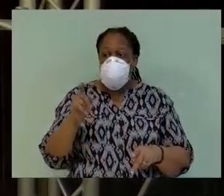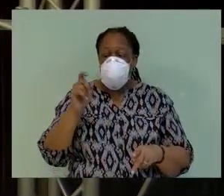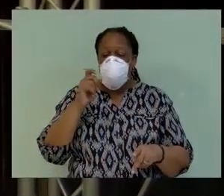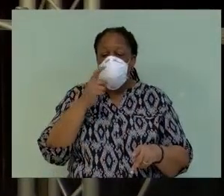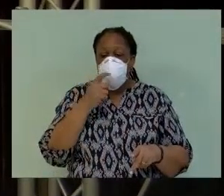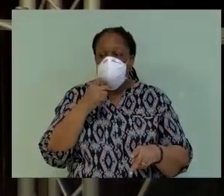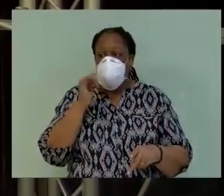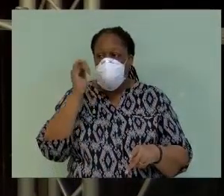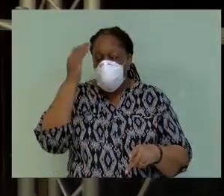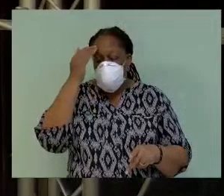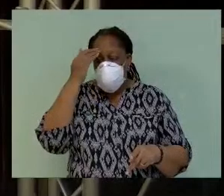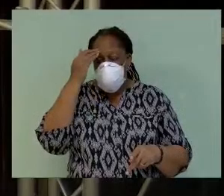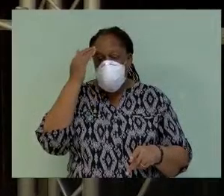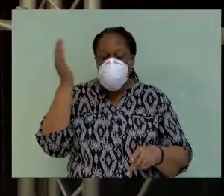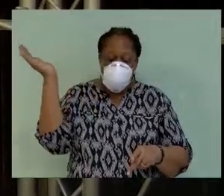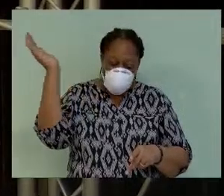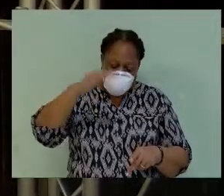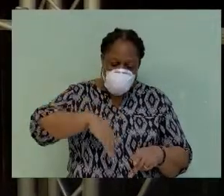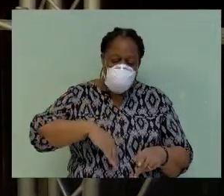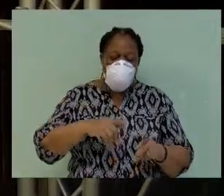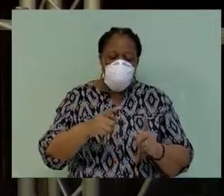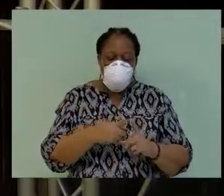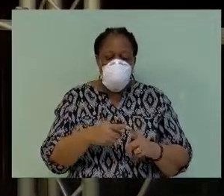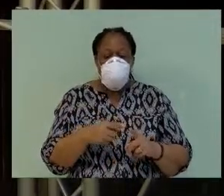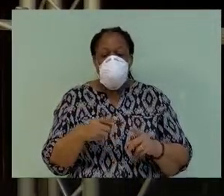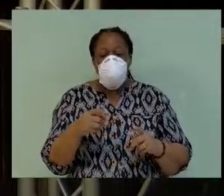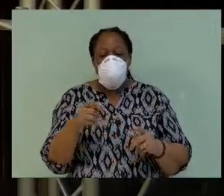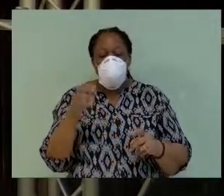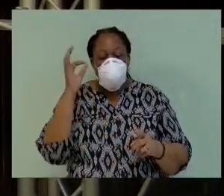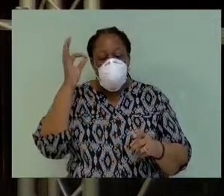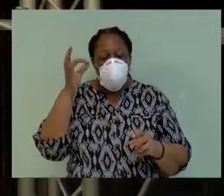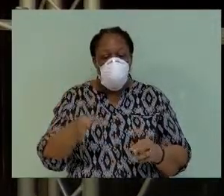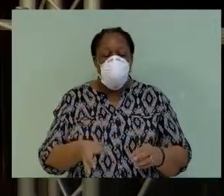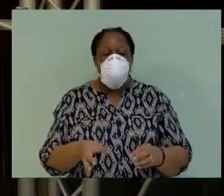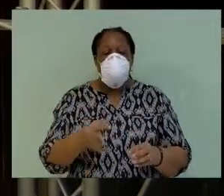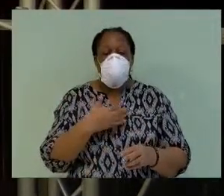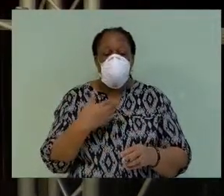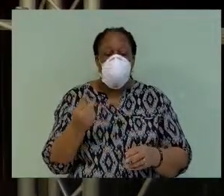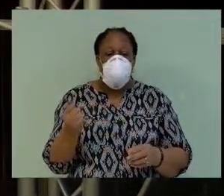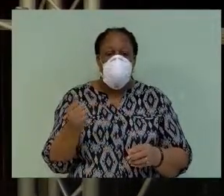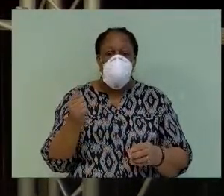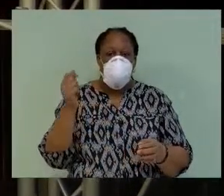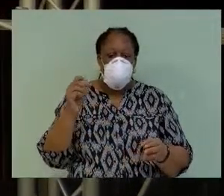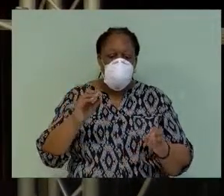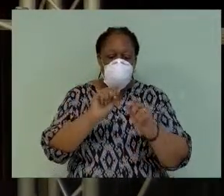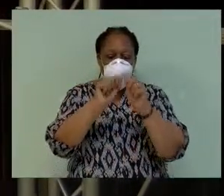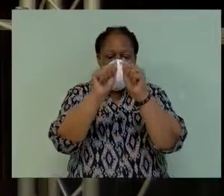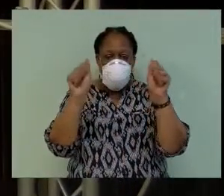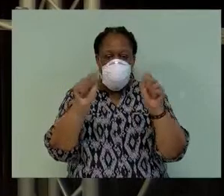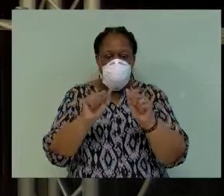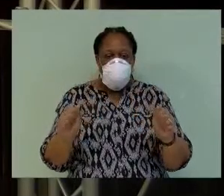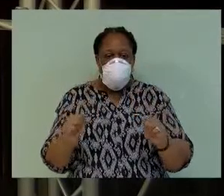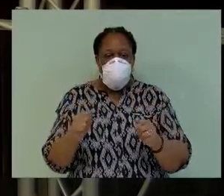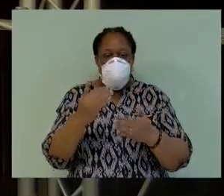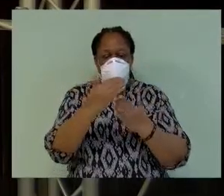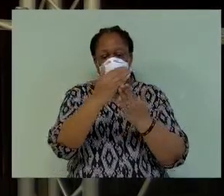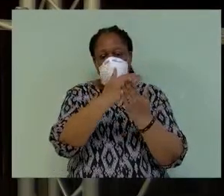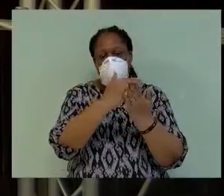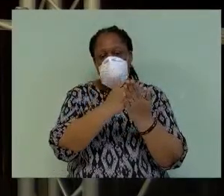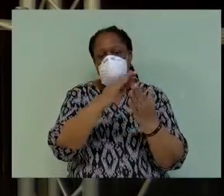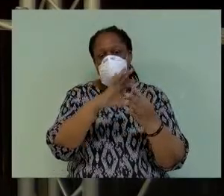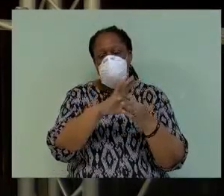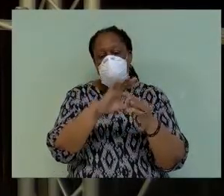availability of lawyers and new hearing arrangements, and then the list would be published. 5.